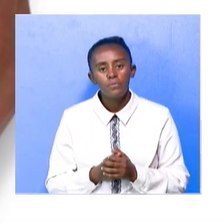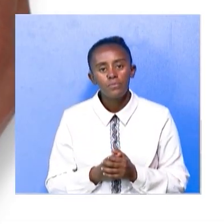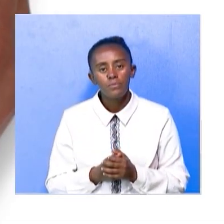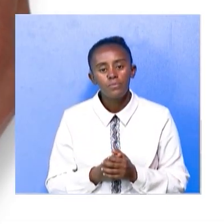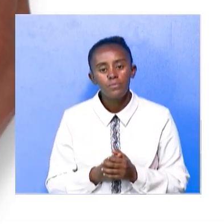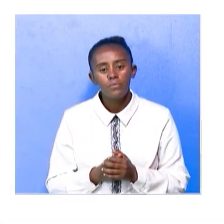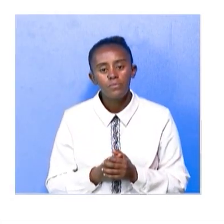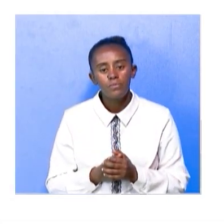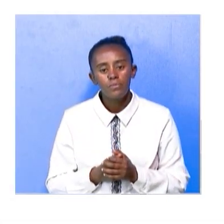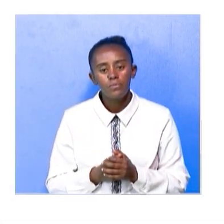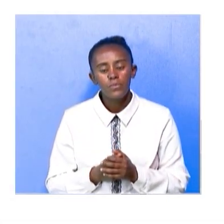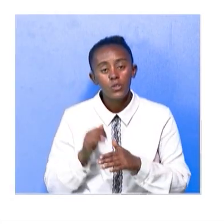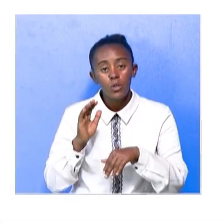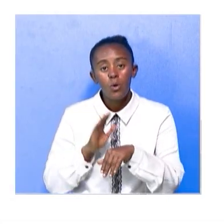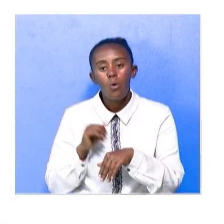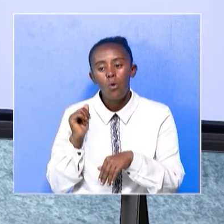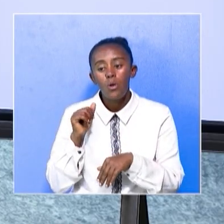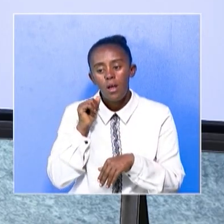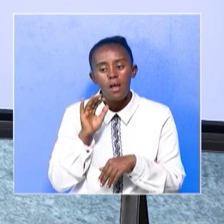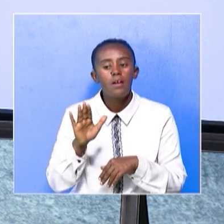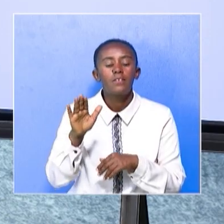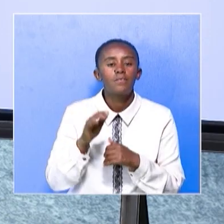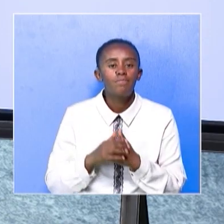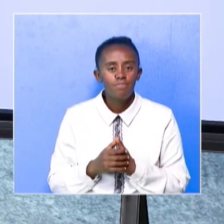called her.